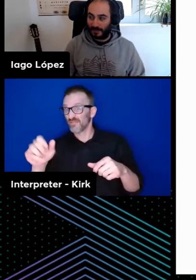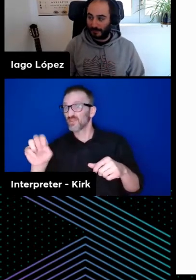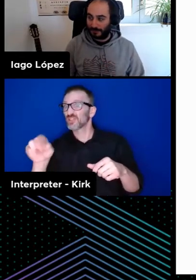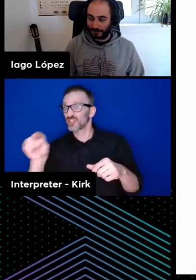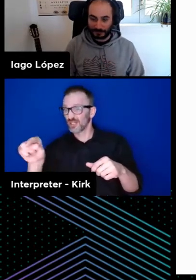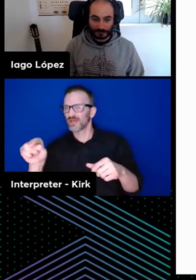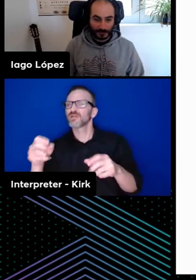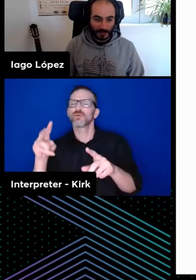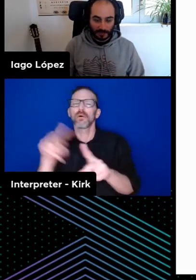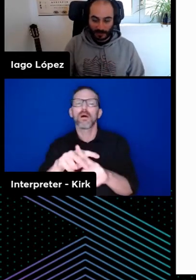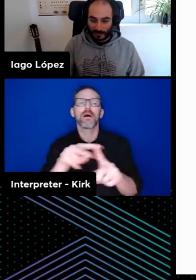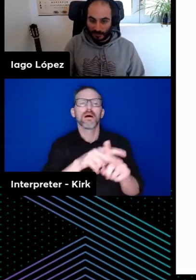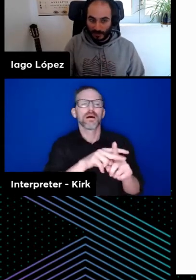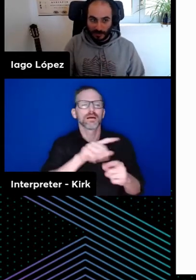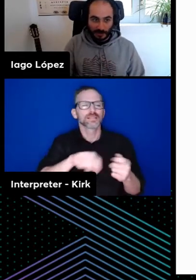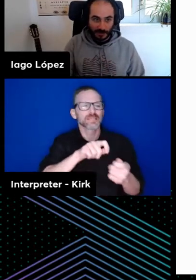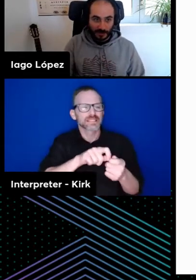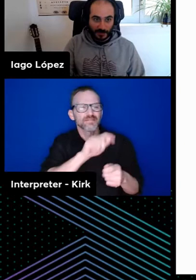your fleet.